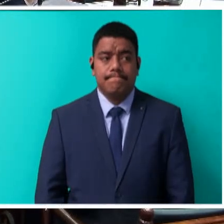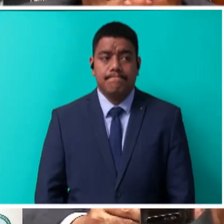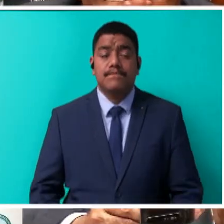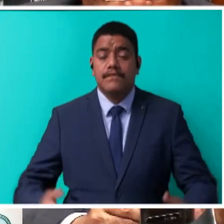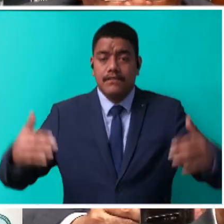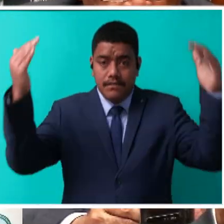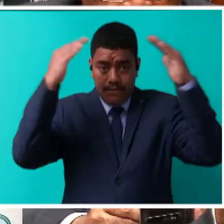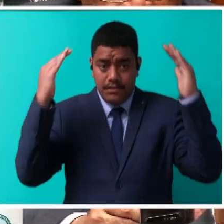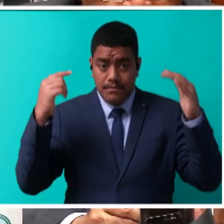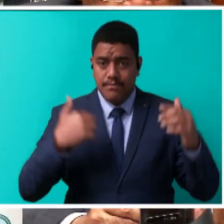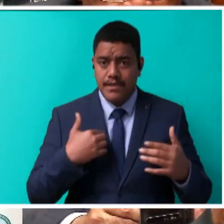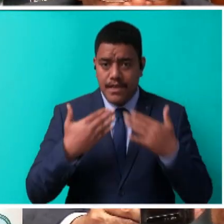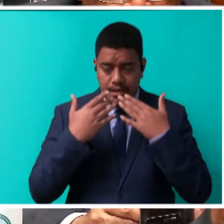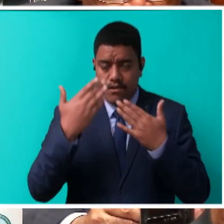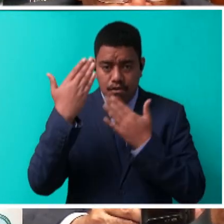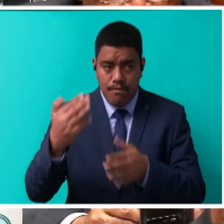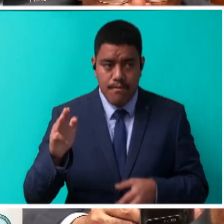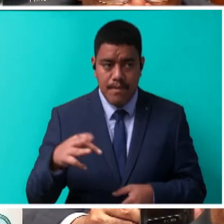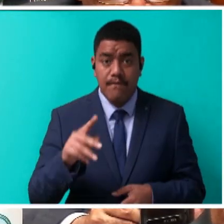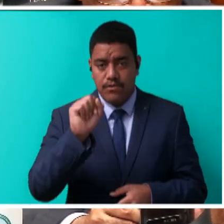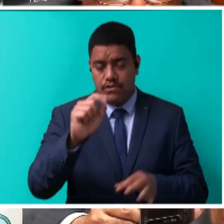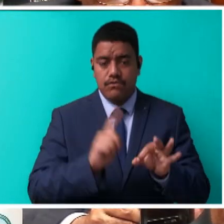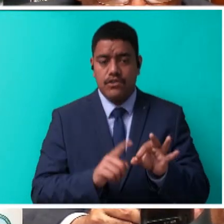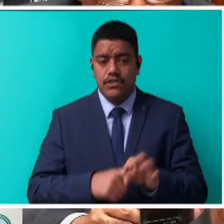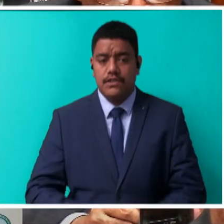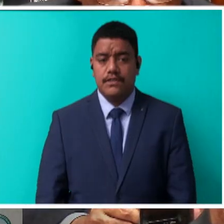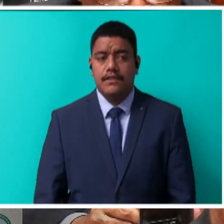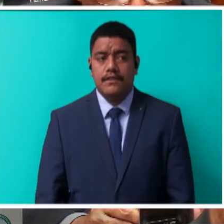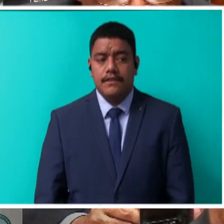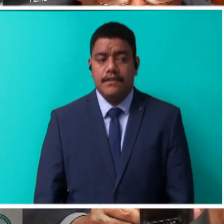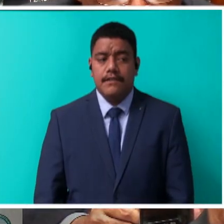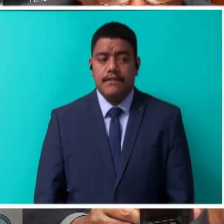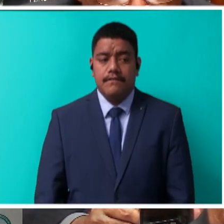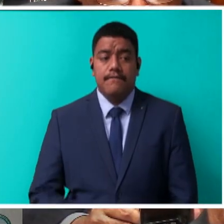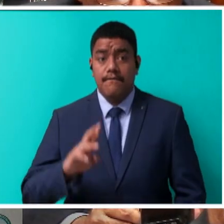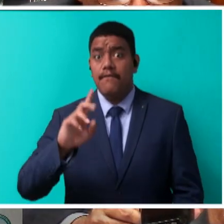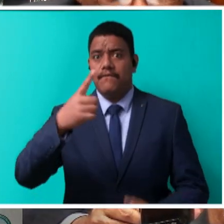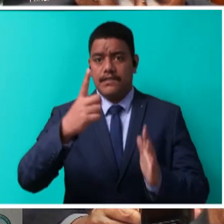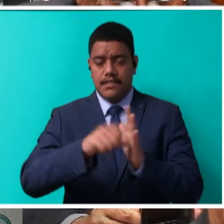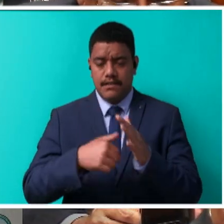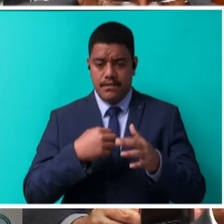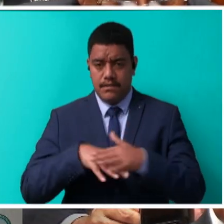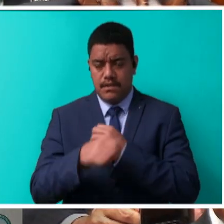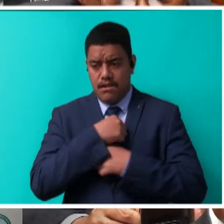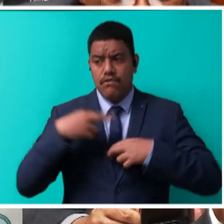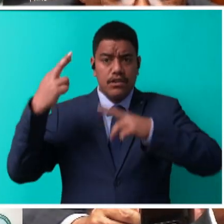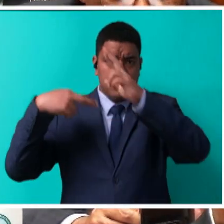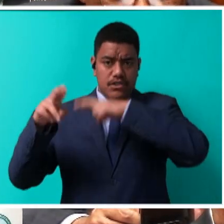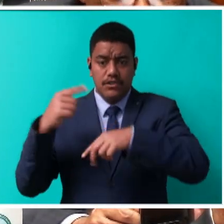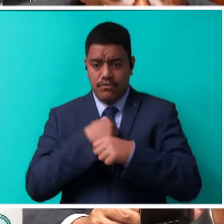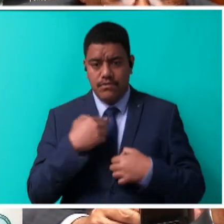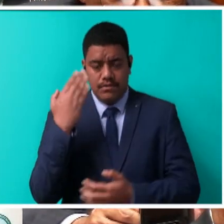Mr. Speaker, I thank the honourable member for the question. For the first time in our history since independence